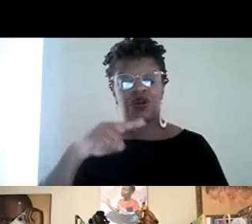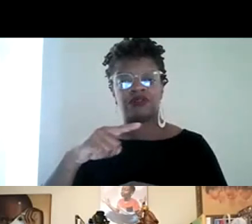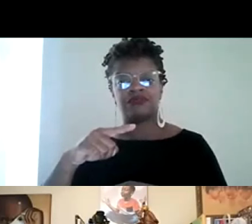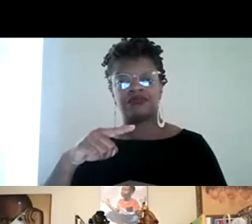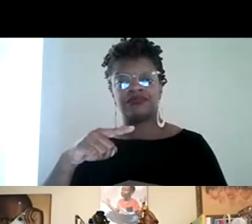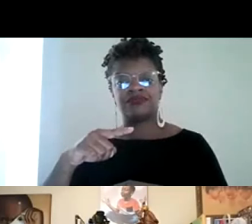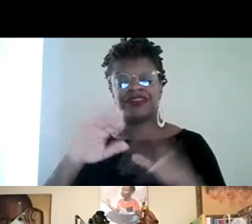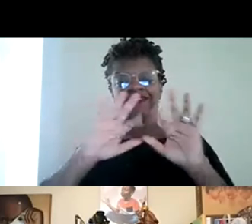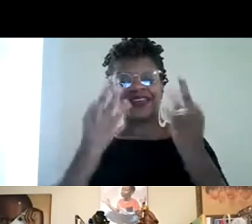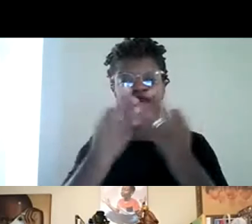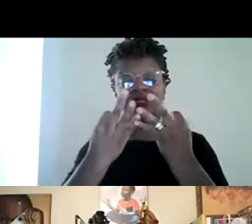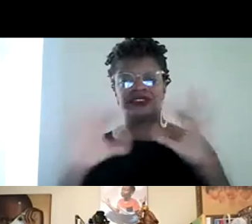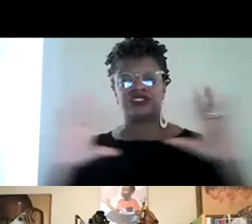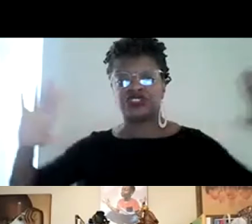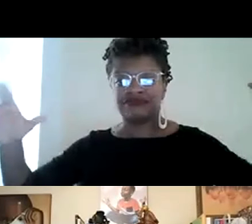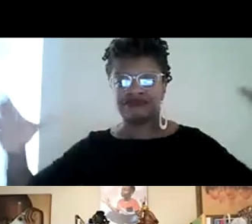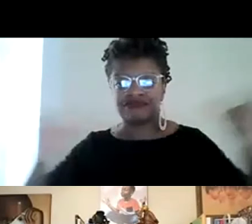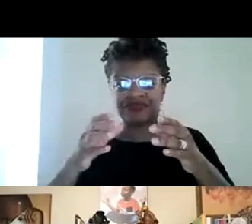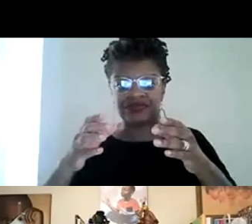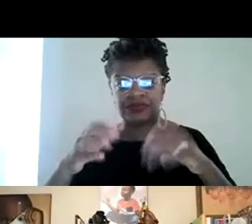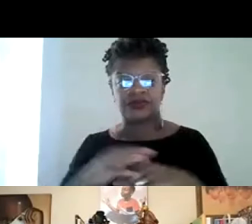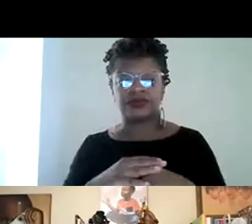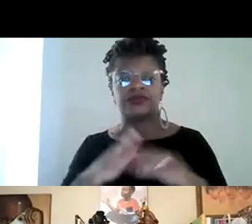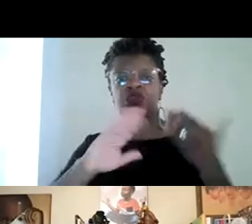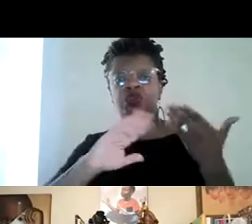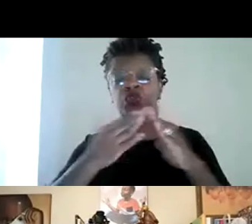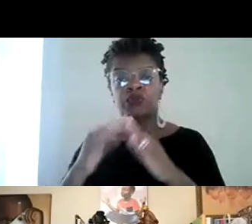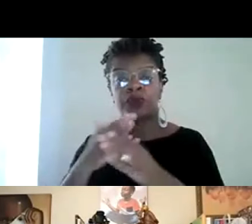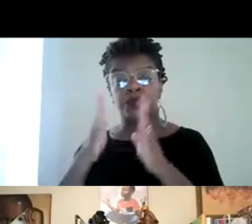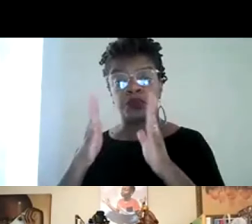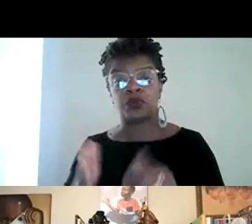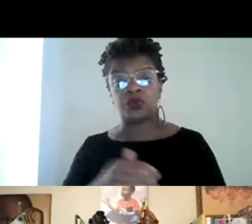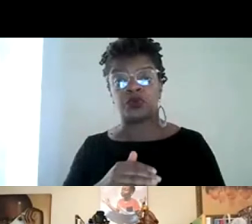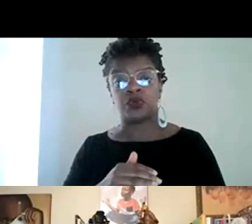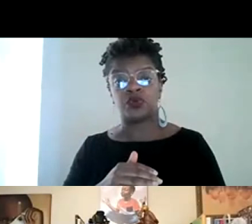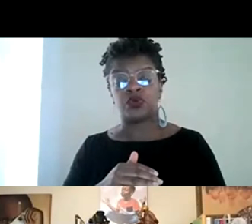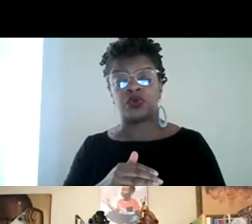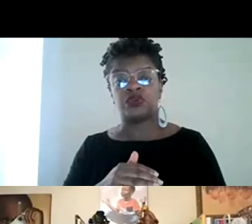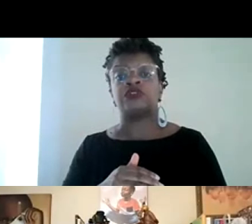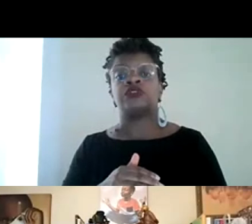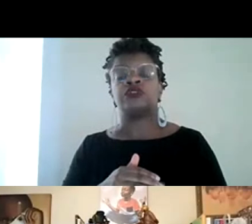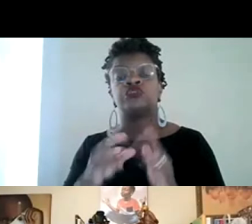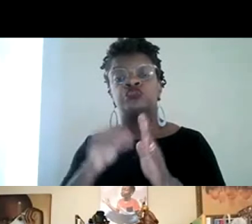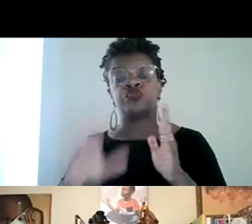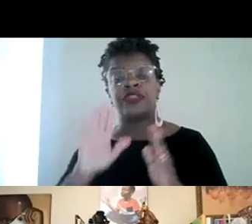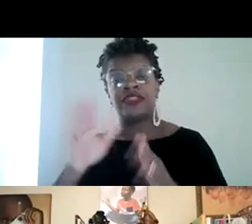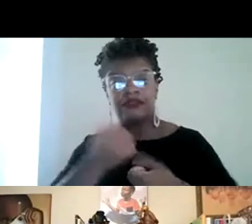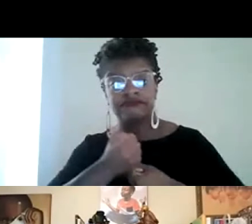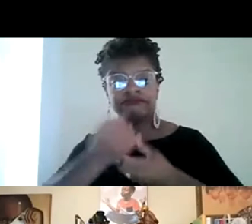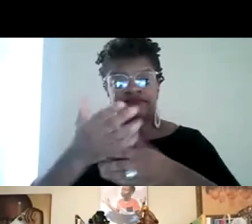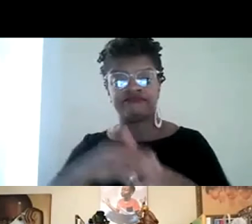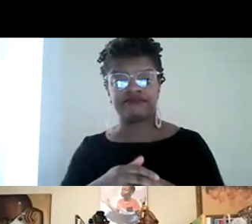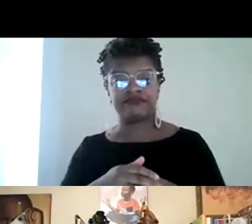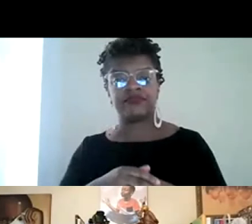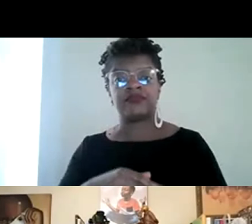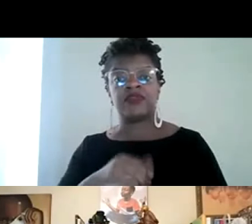of families, community partners, student voices, and other resources to